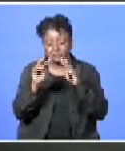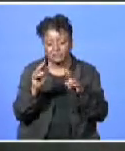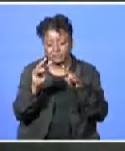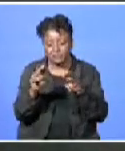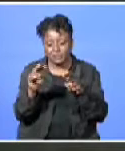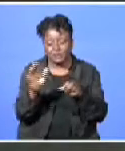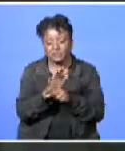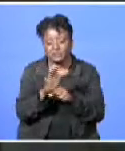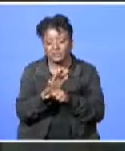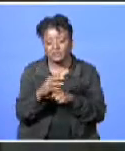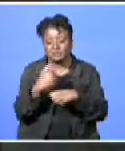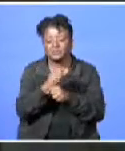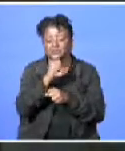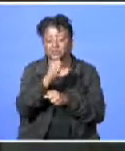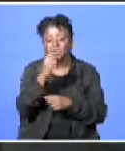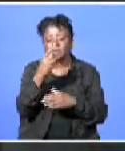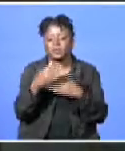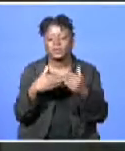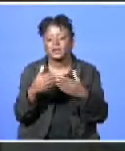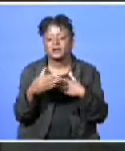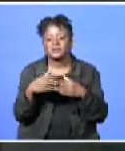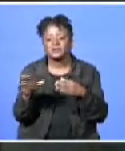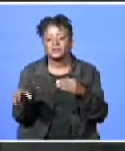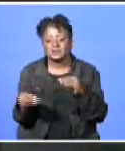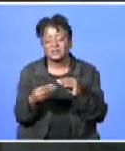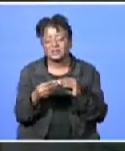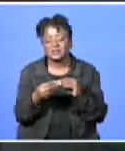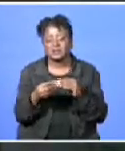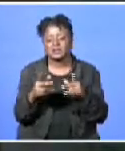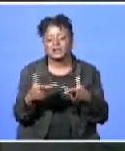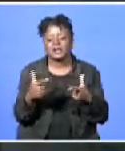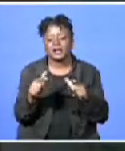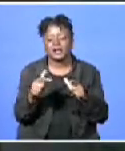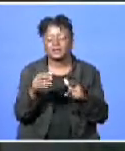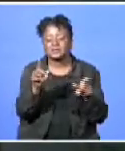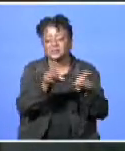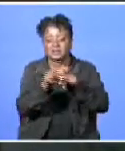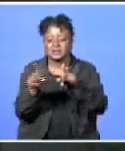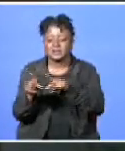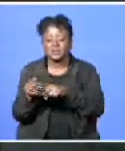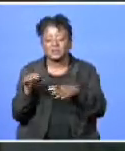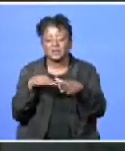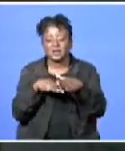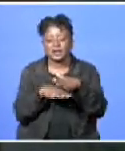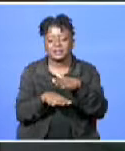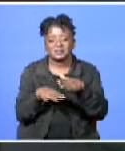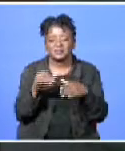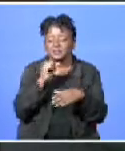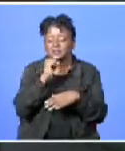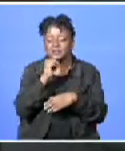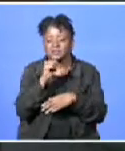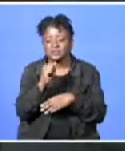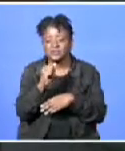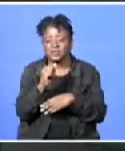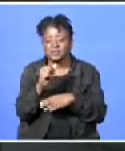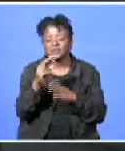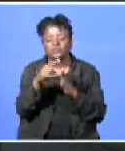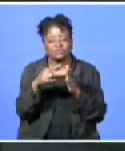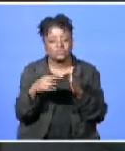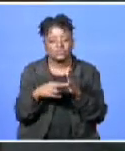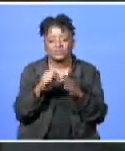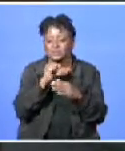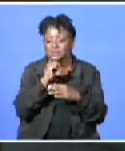ensure that whatever is implemented, that it allows equal access, and not the rules are